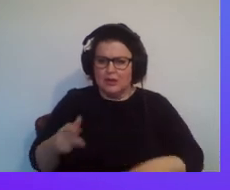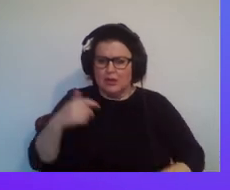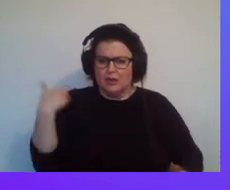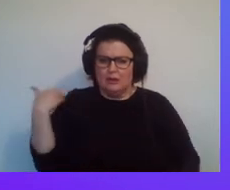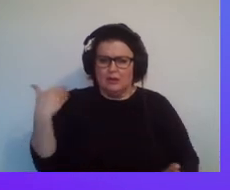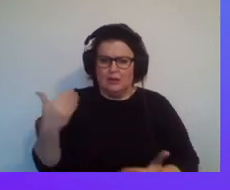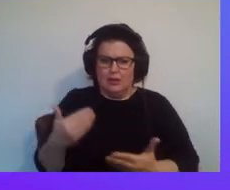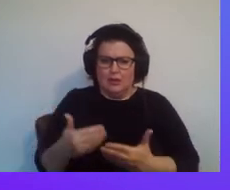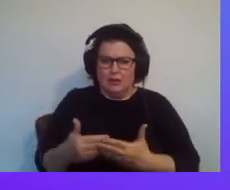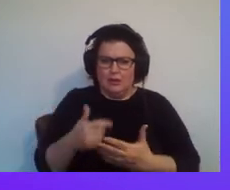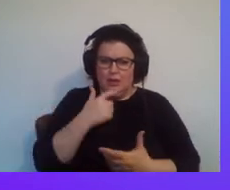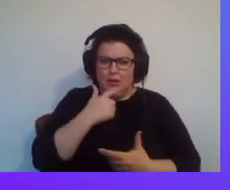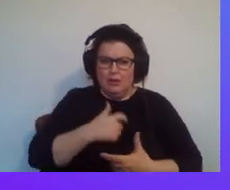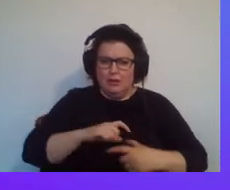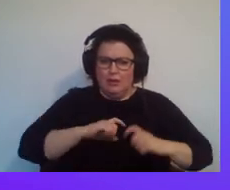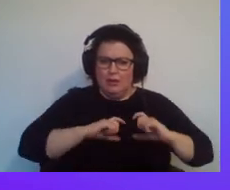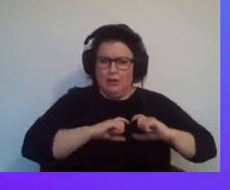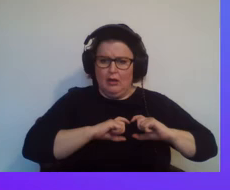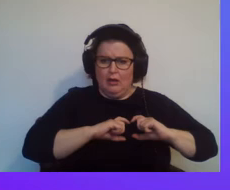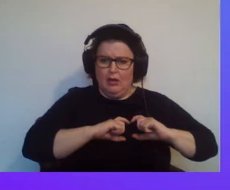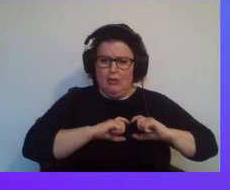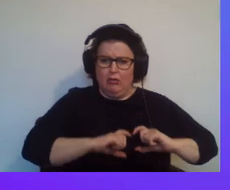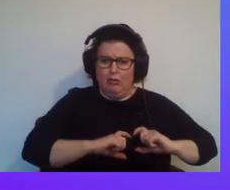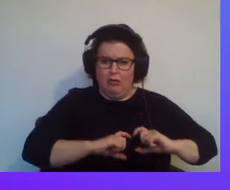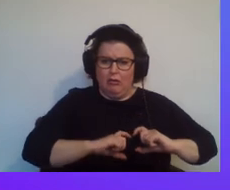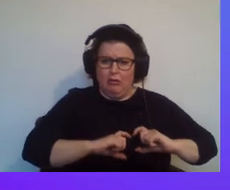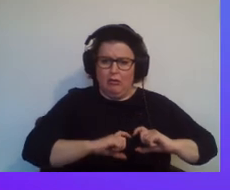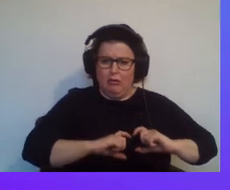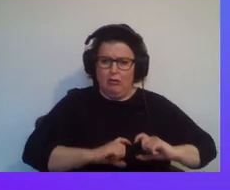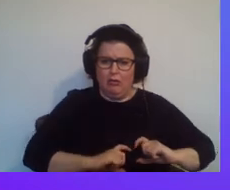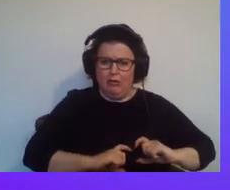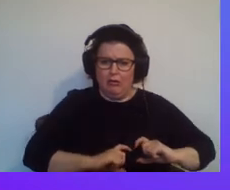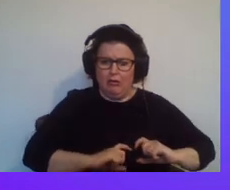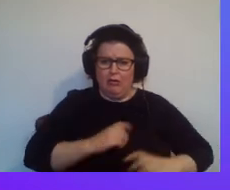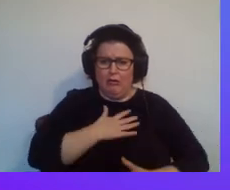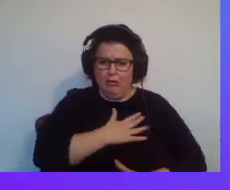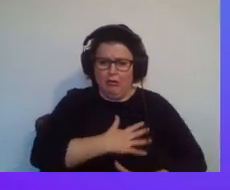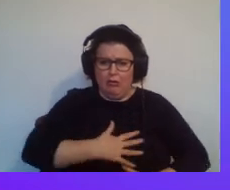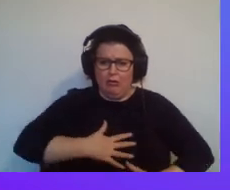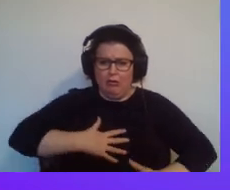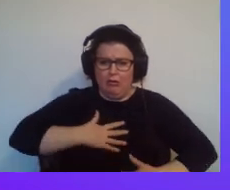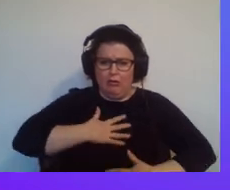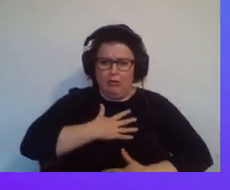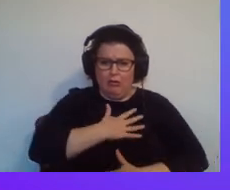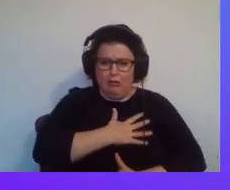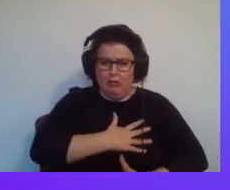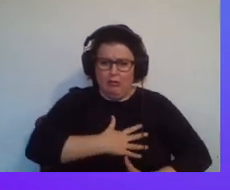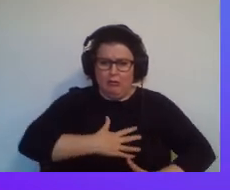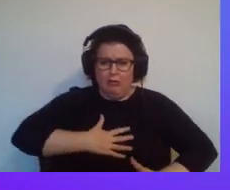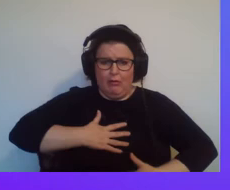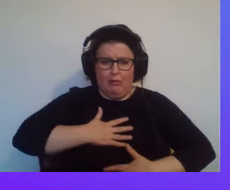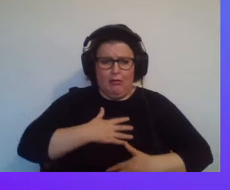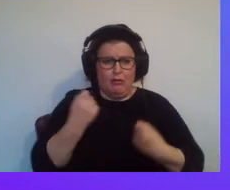sunk. And then as the months went on, that we saw that it was having an impact on so